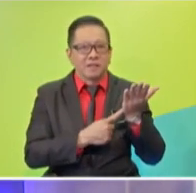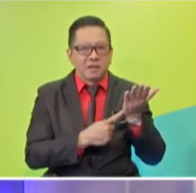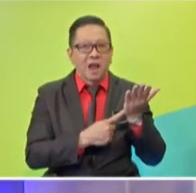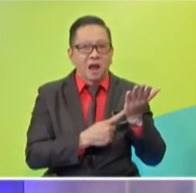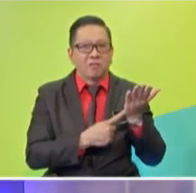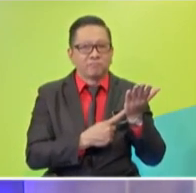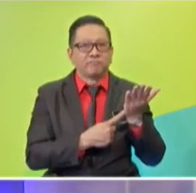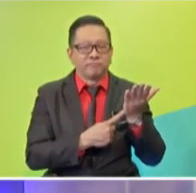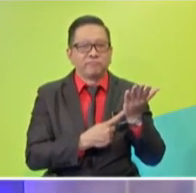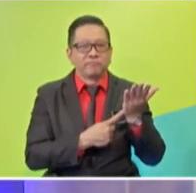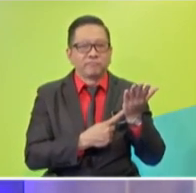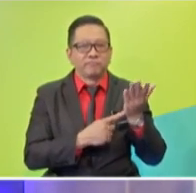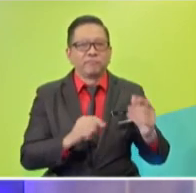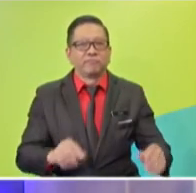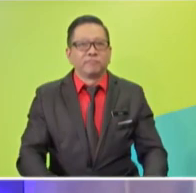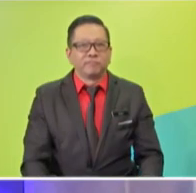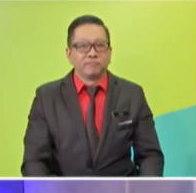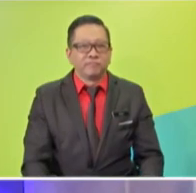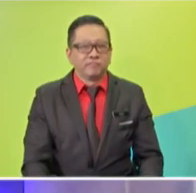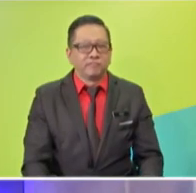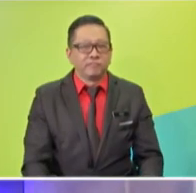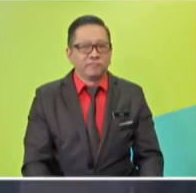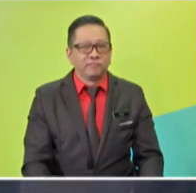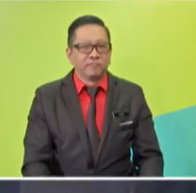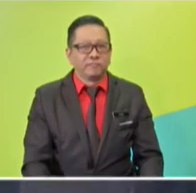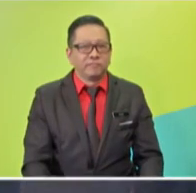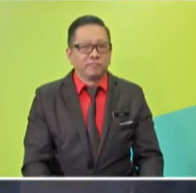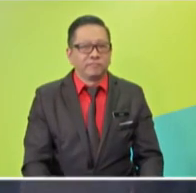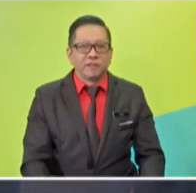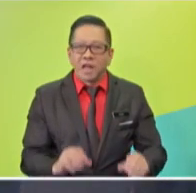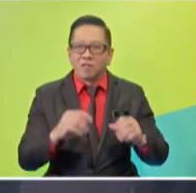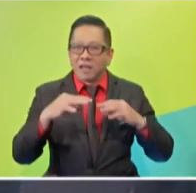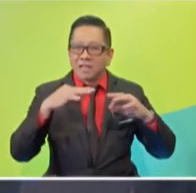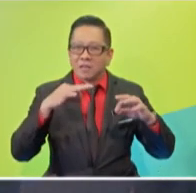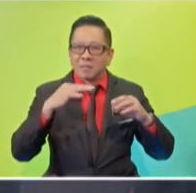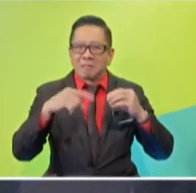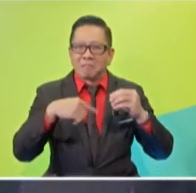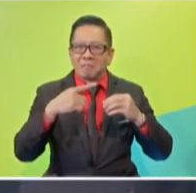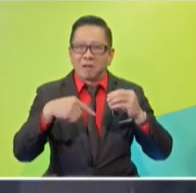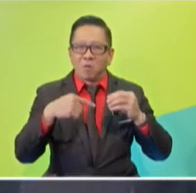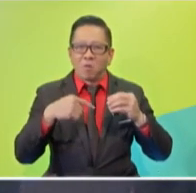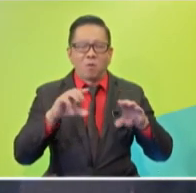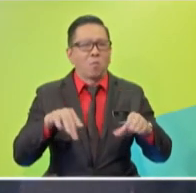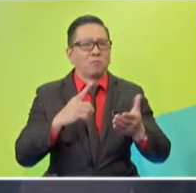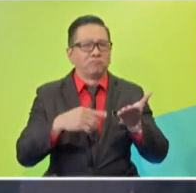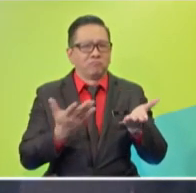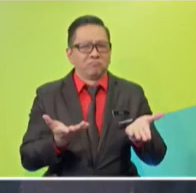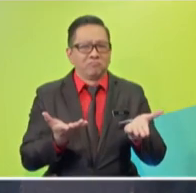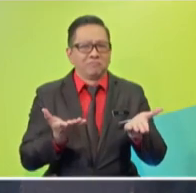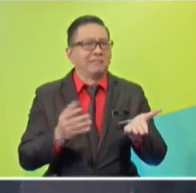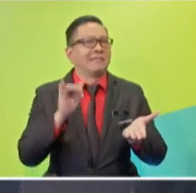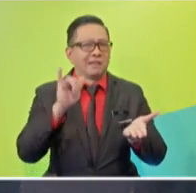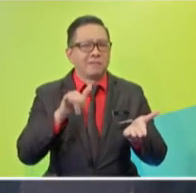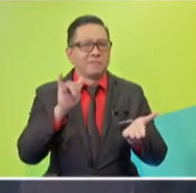audio for the first round. Can you explain to us what you do? Yes, of